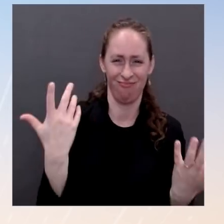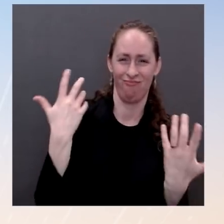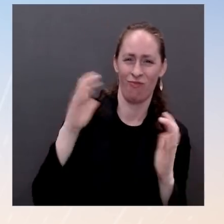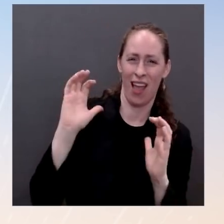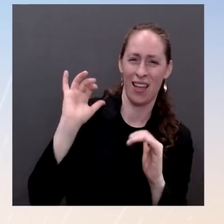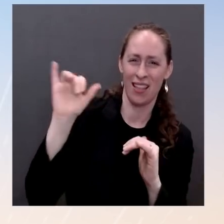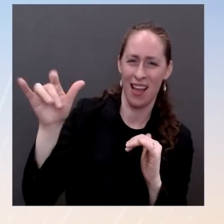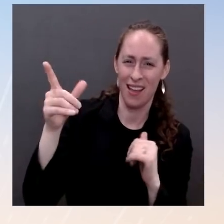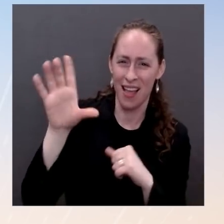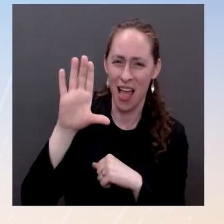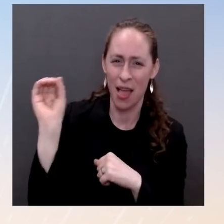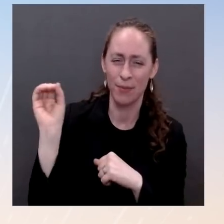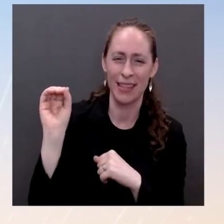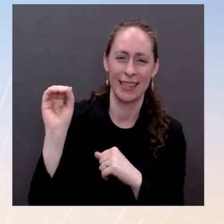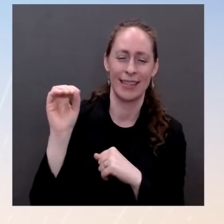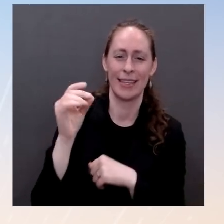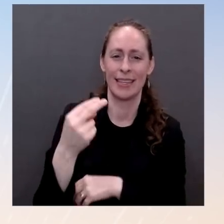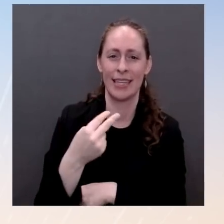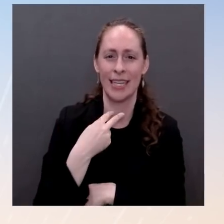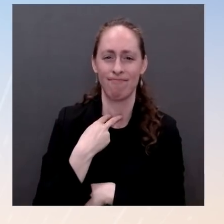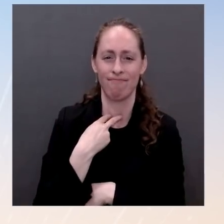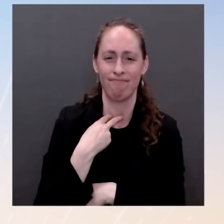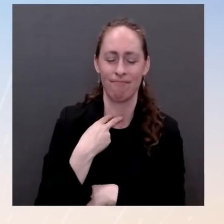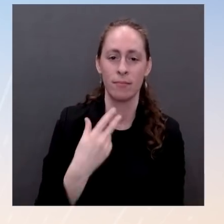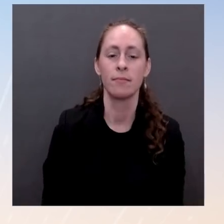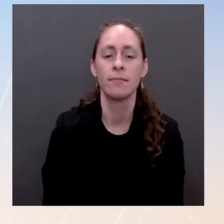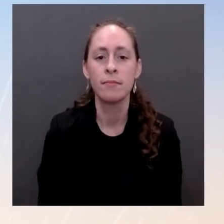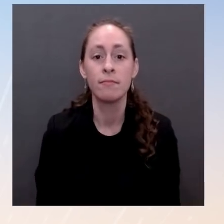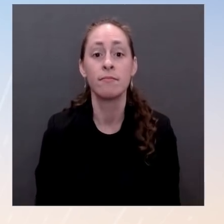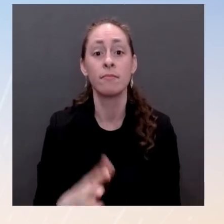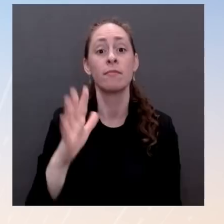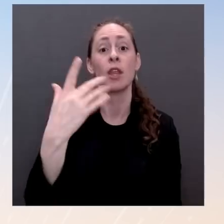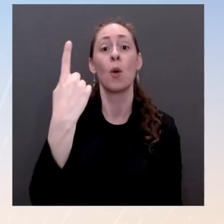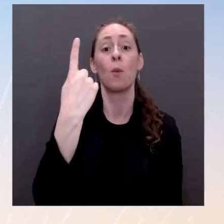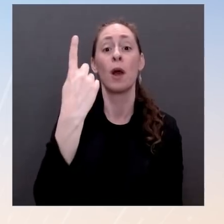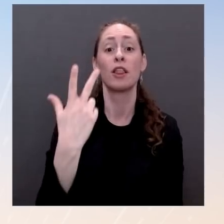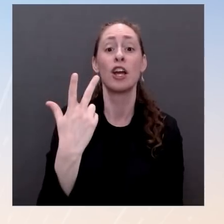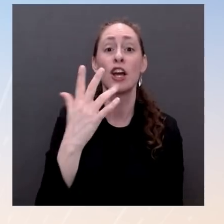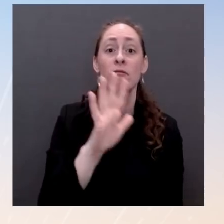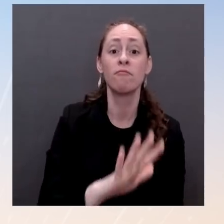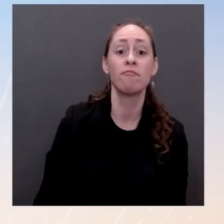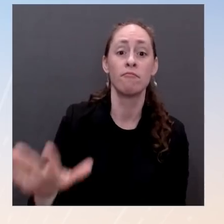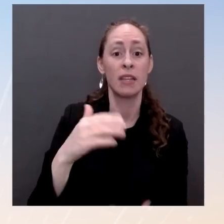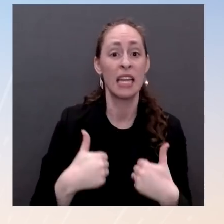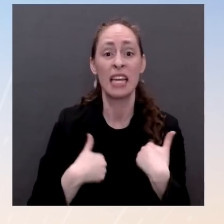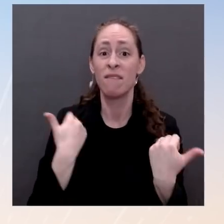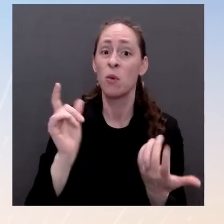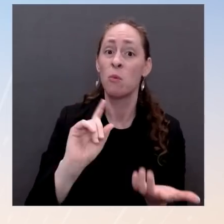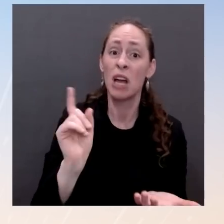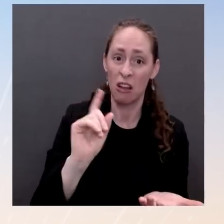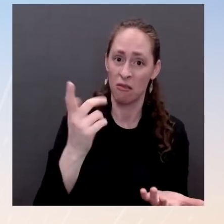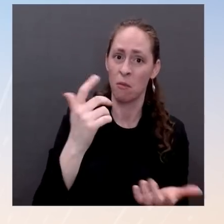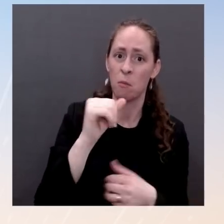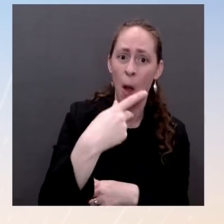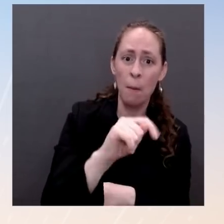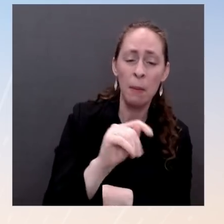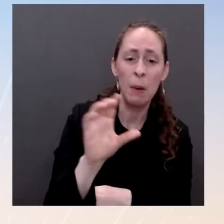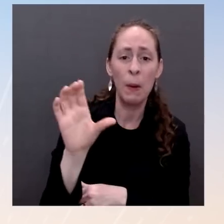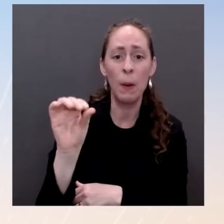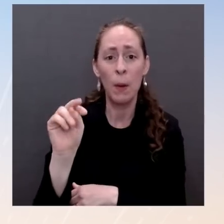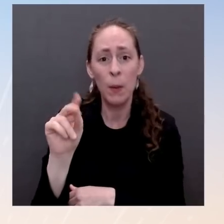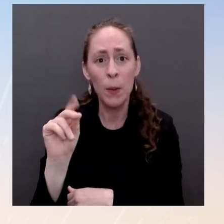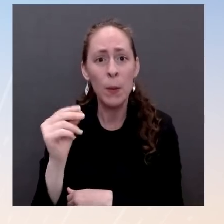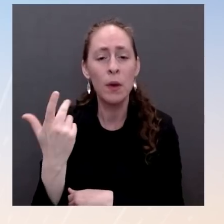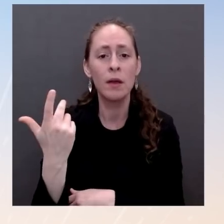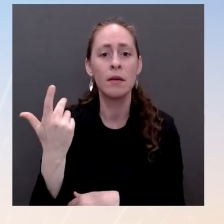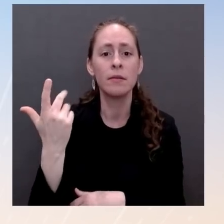third of Americans live in apartments and condos, and many businesses operate in multi-tenant buildings like office buildings or malls. So this is a sweeping